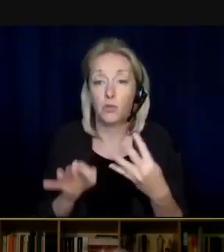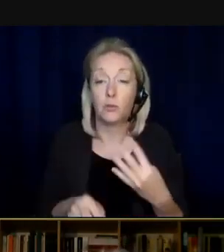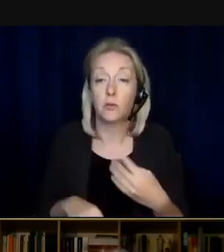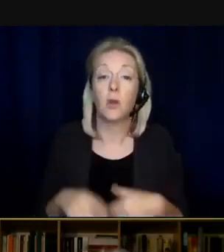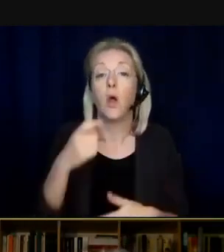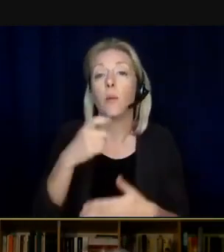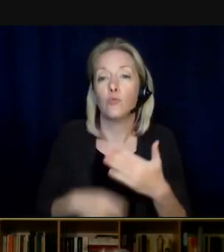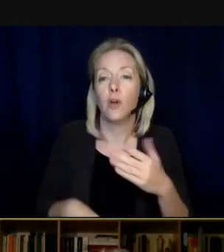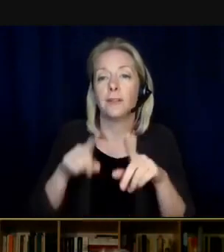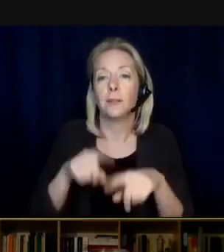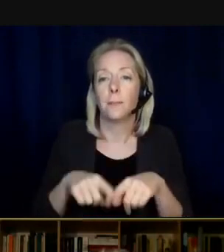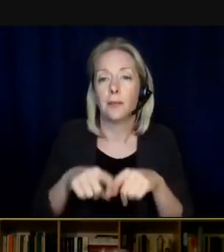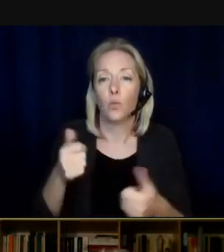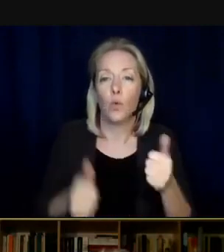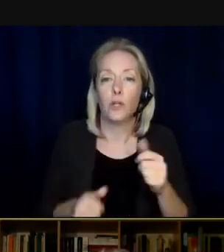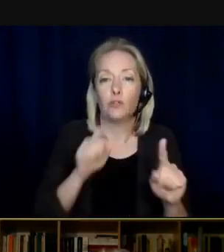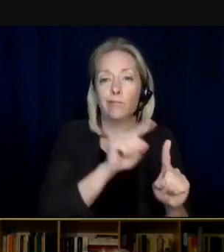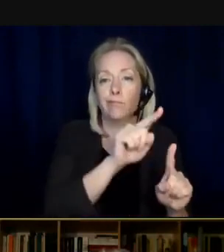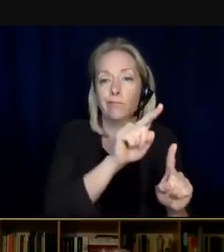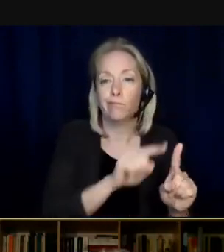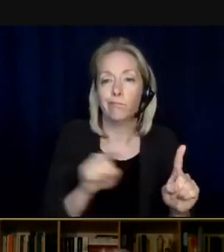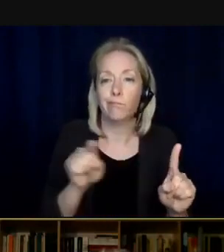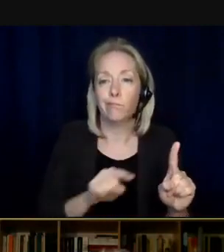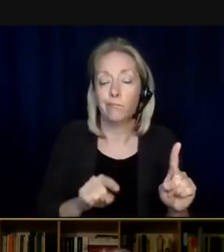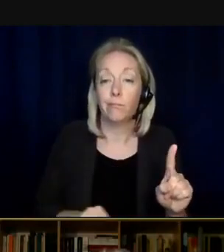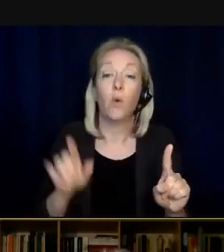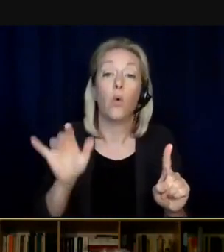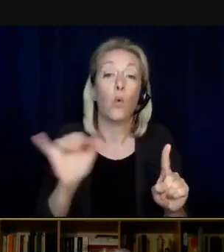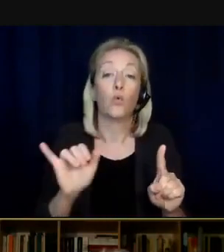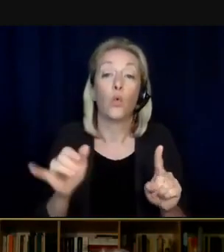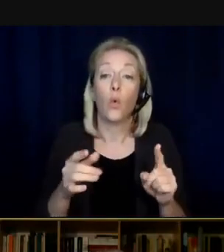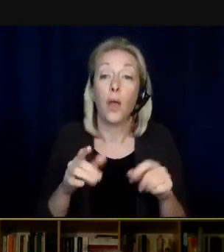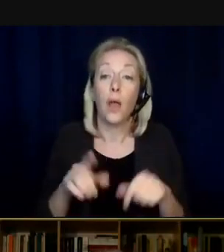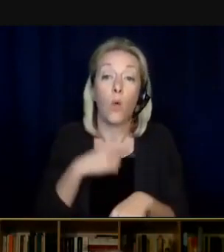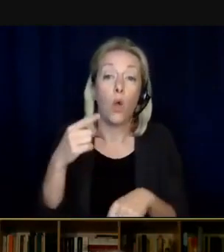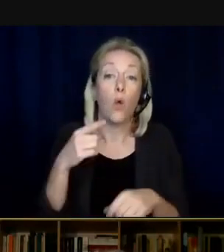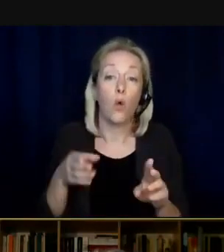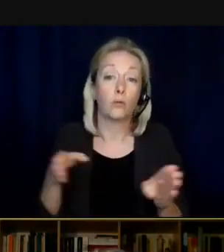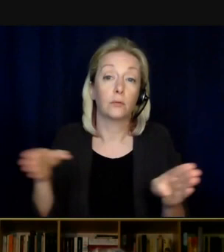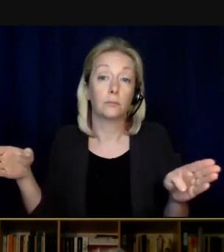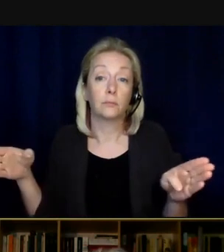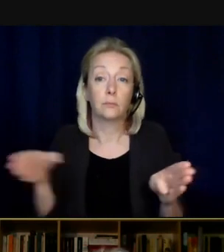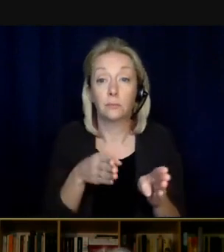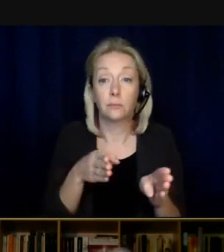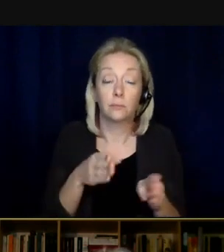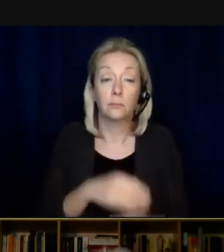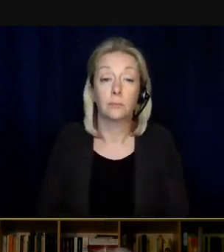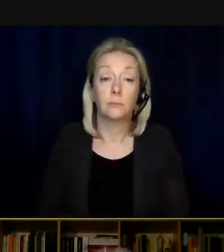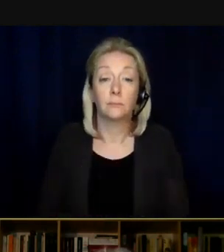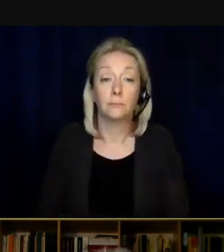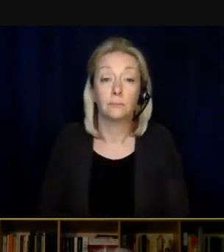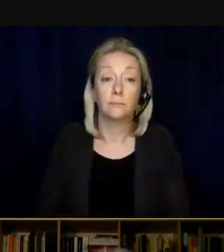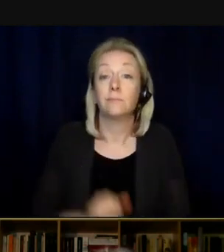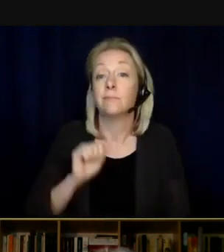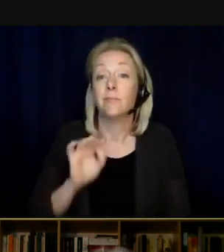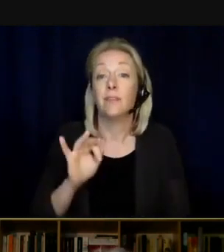prices vary according to the size of the group and the length of time that you get a membership. If you ever have